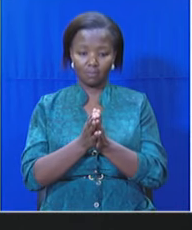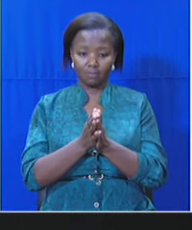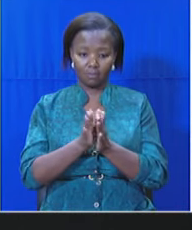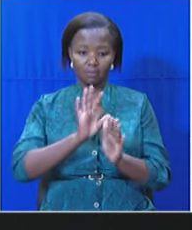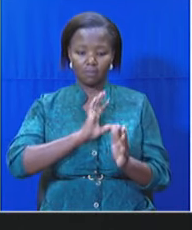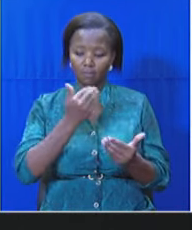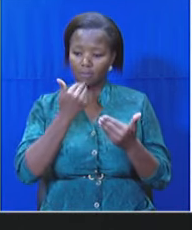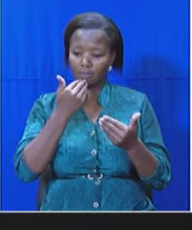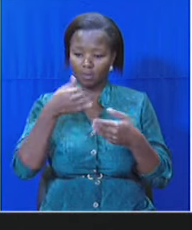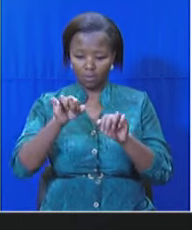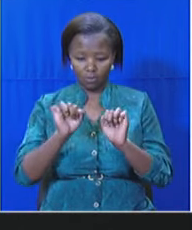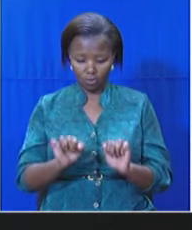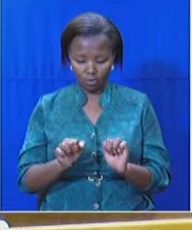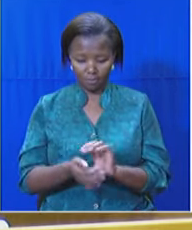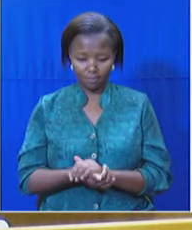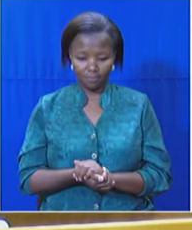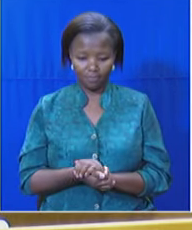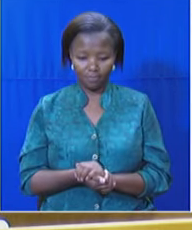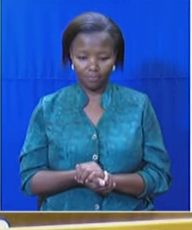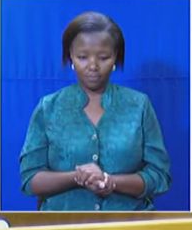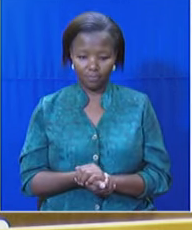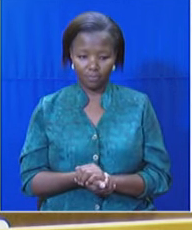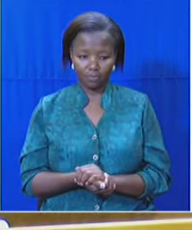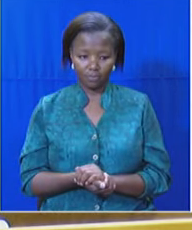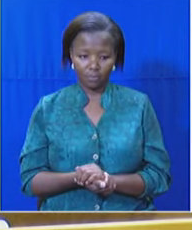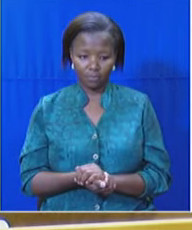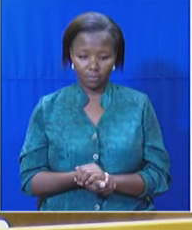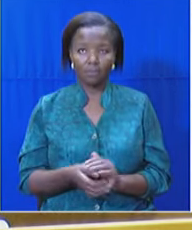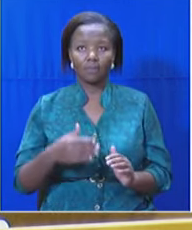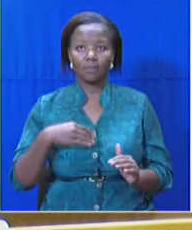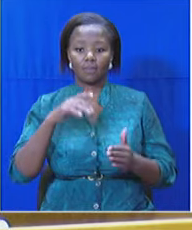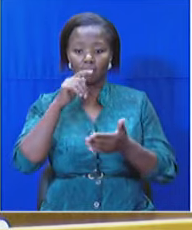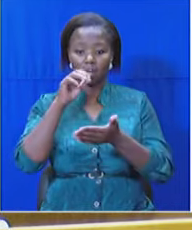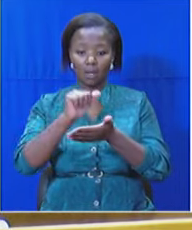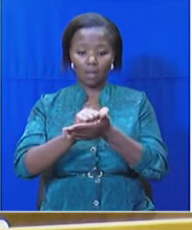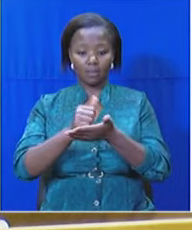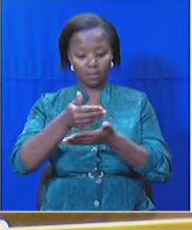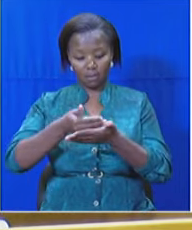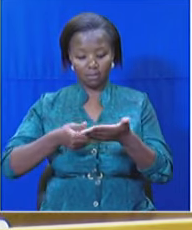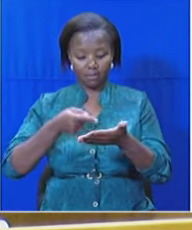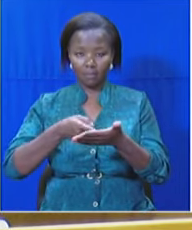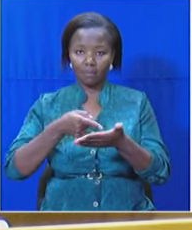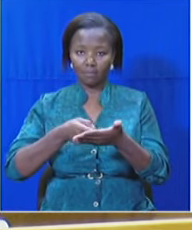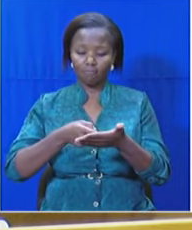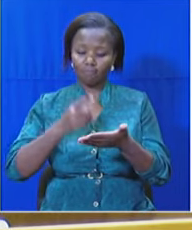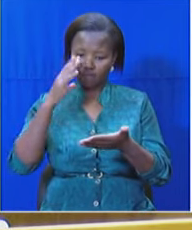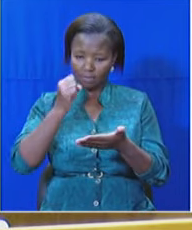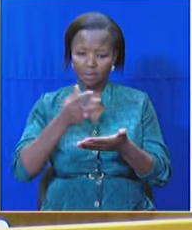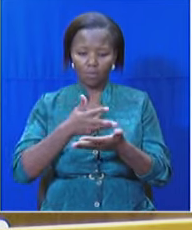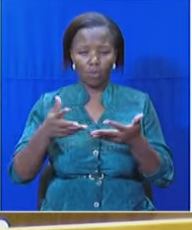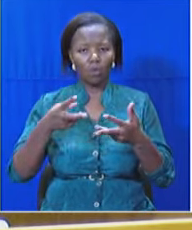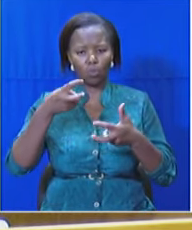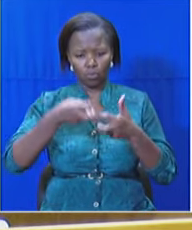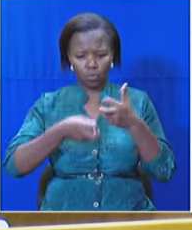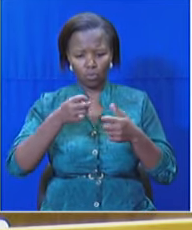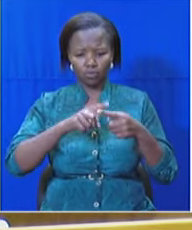Ngiyabonga Proceed, Chairperson. honorable member. Le letter lena ikhuluma ngemininingwane eminingi kuma CPA, especially